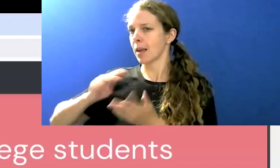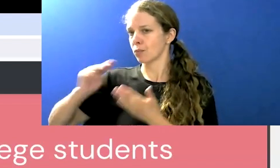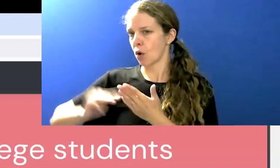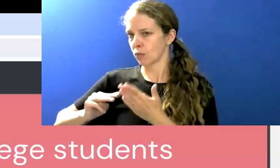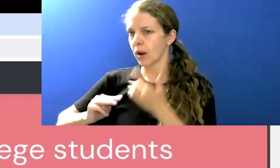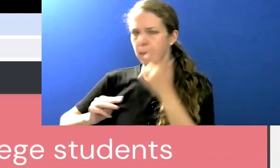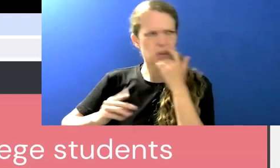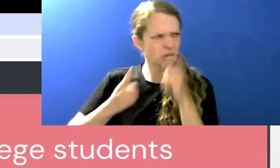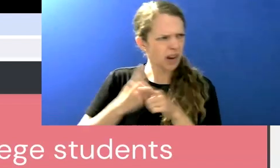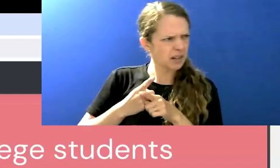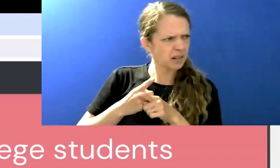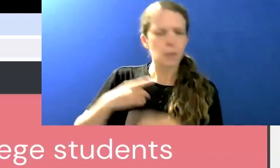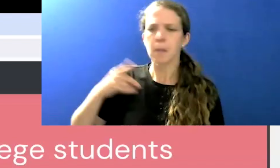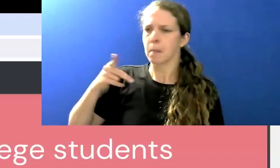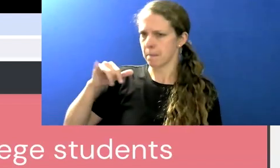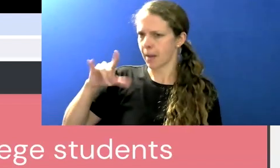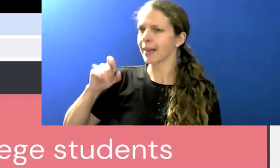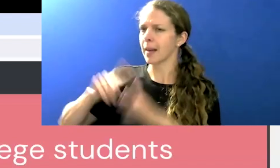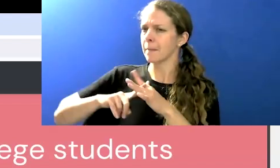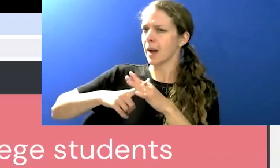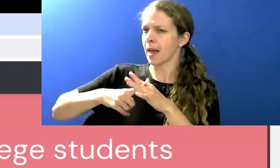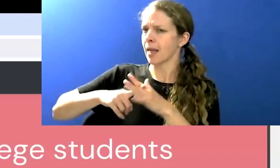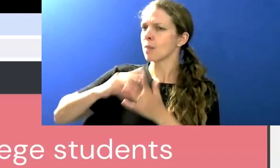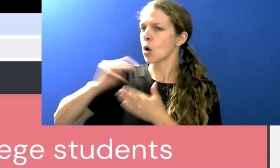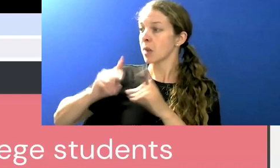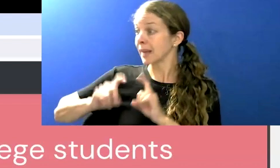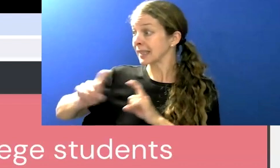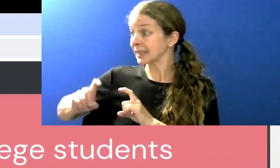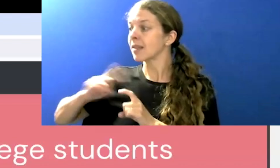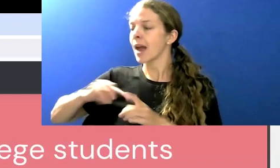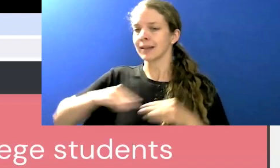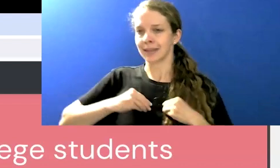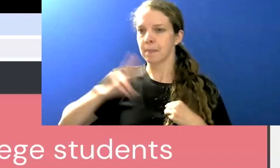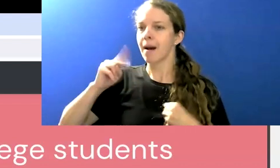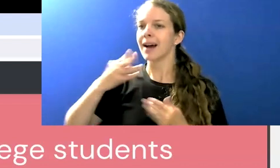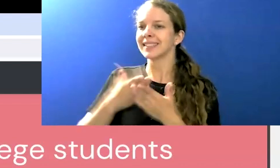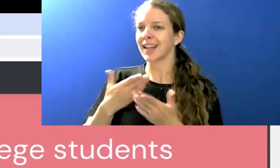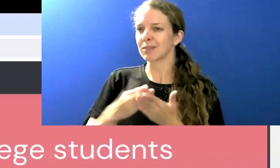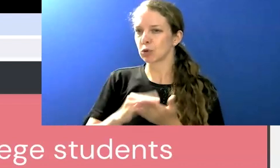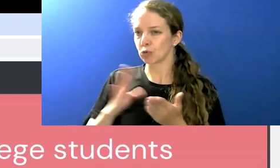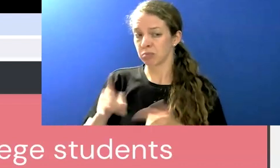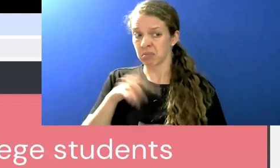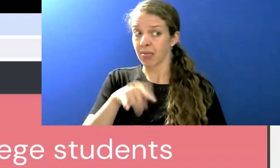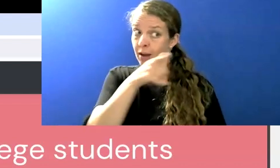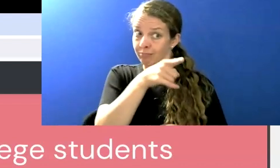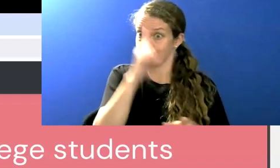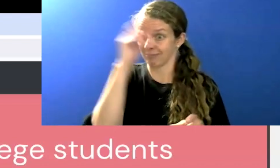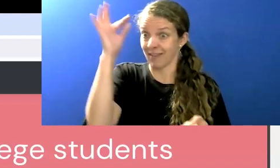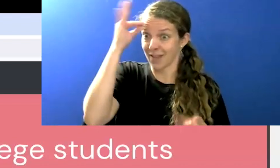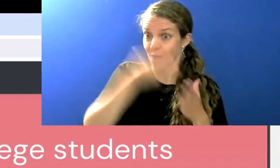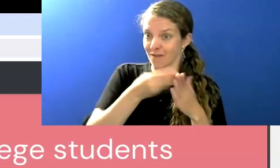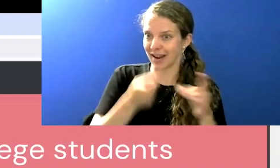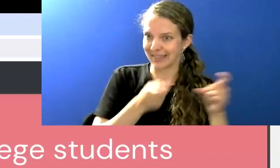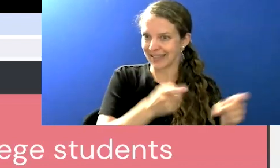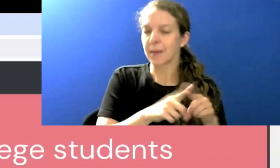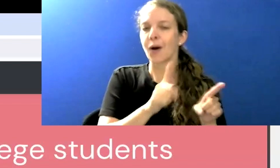program. Yes. Right now, where they are accepting undocumented students, and they are a federal funded program, but there